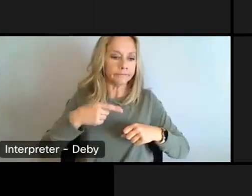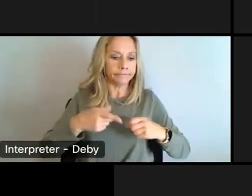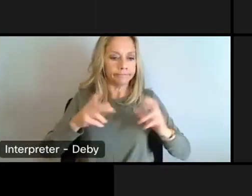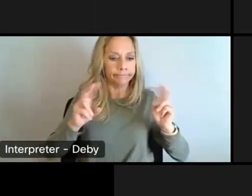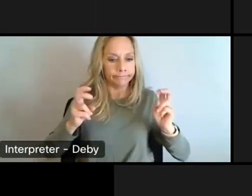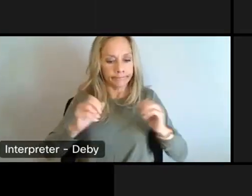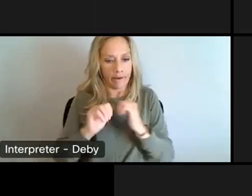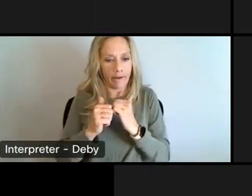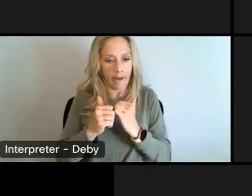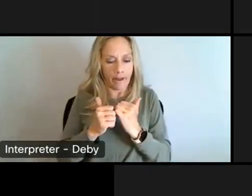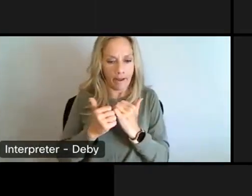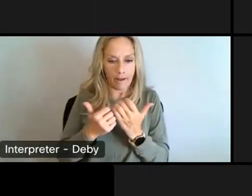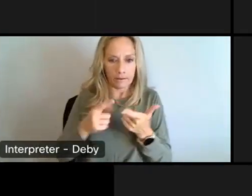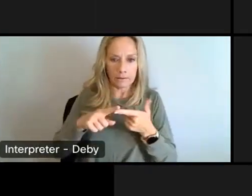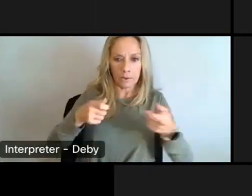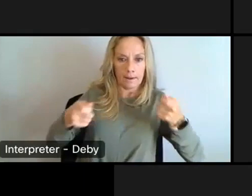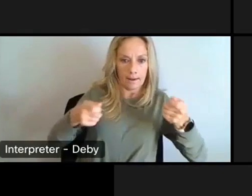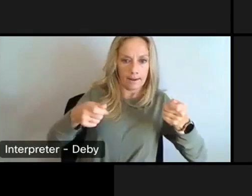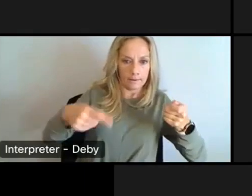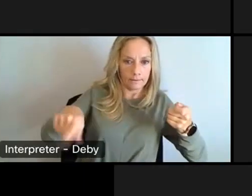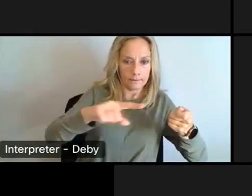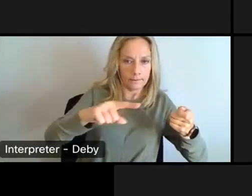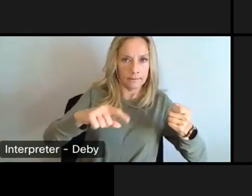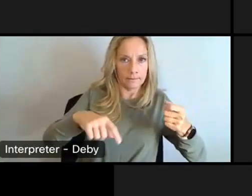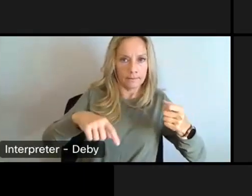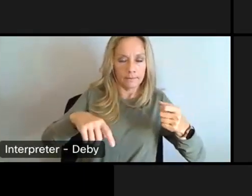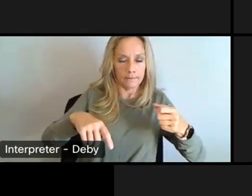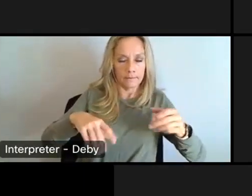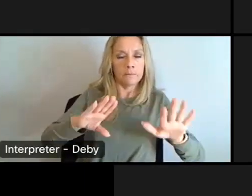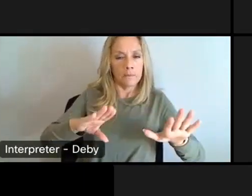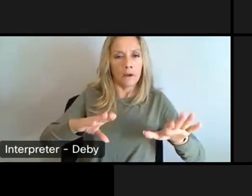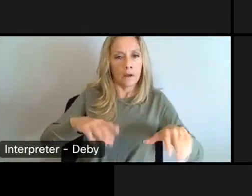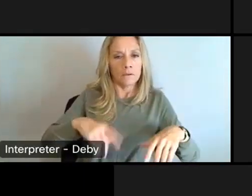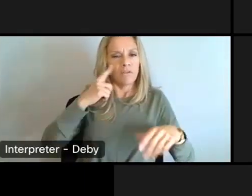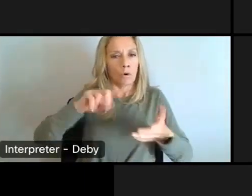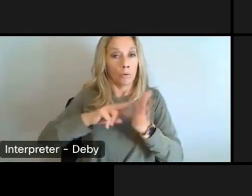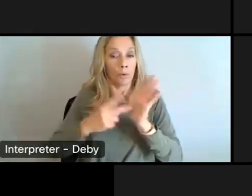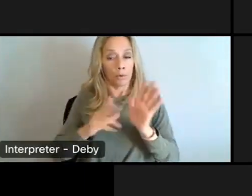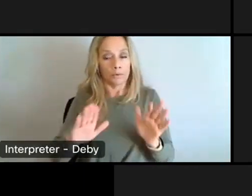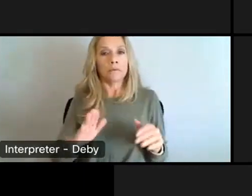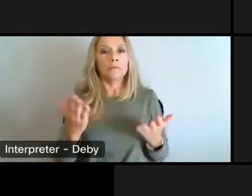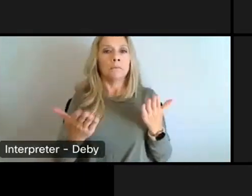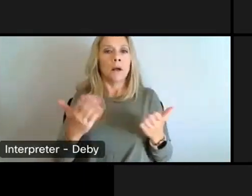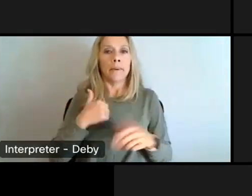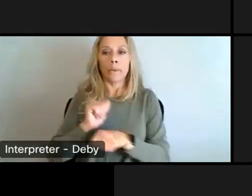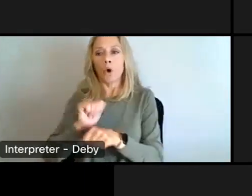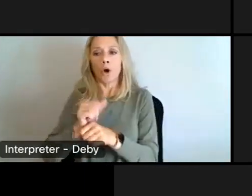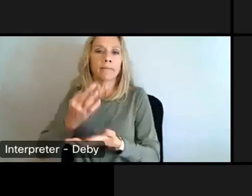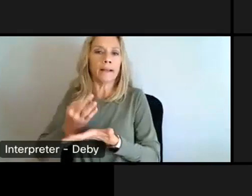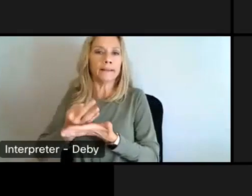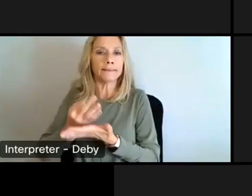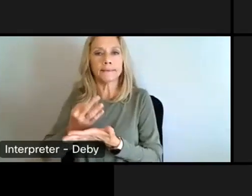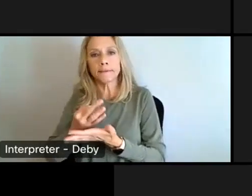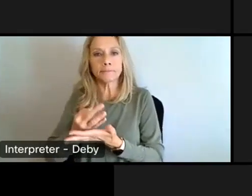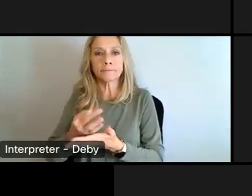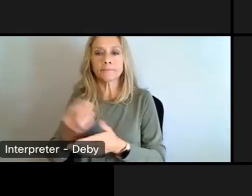a way to deal with these tragedies. But now let's just, for sake, say, okay, I was finance, right? And so